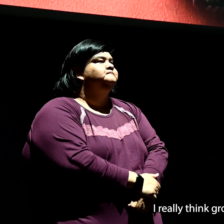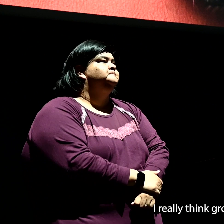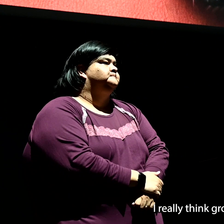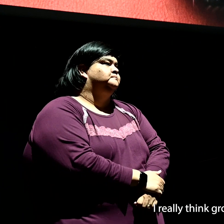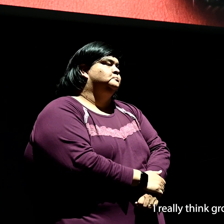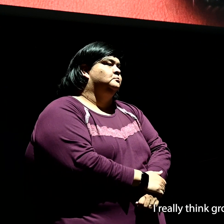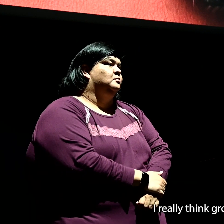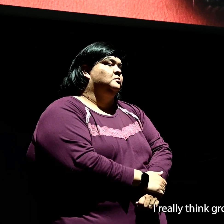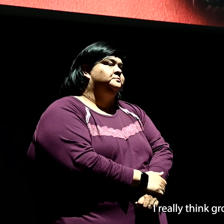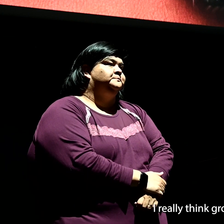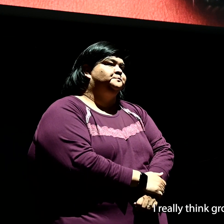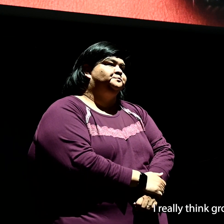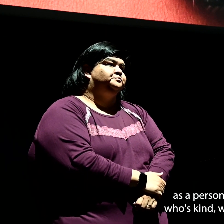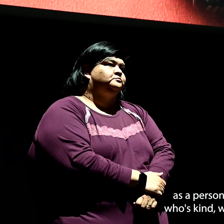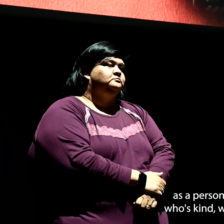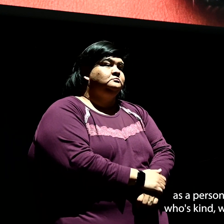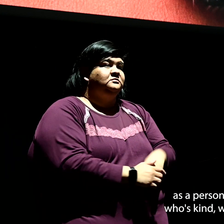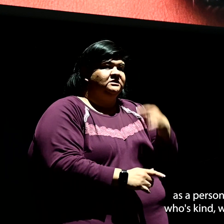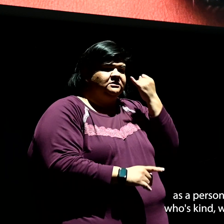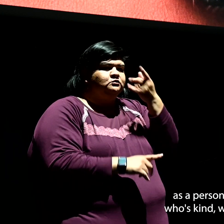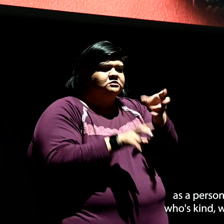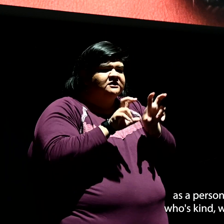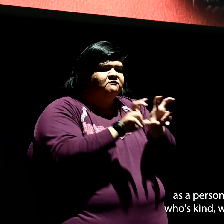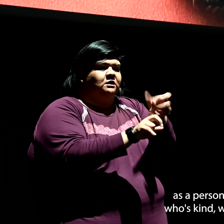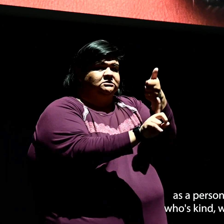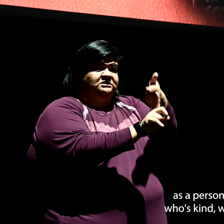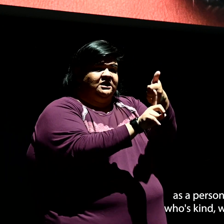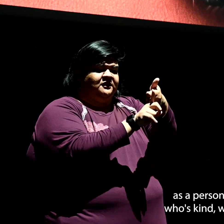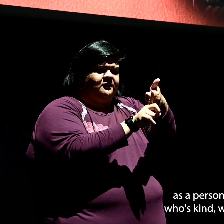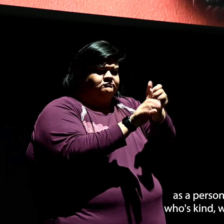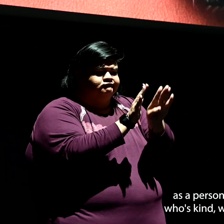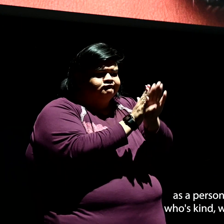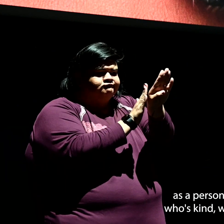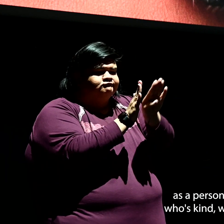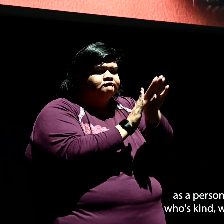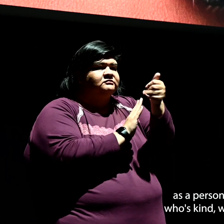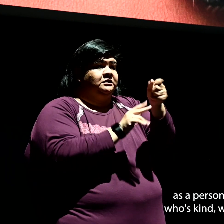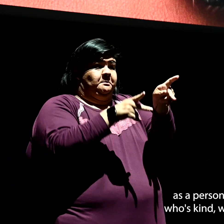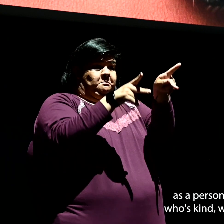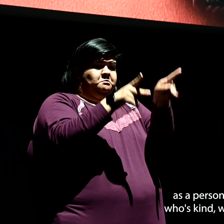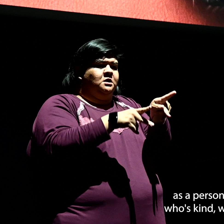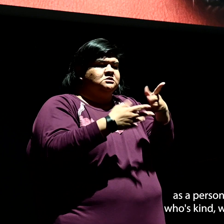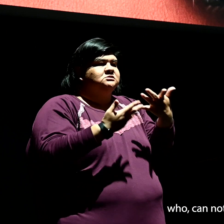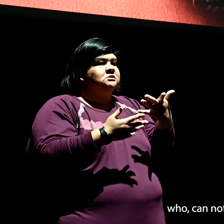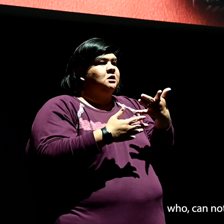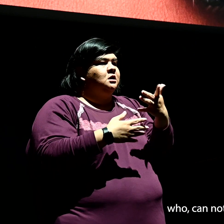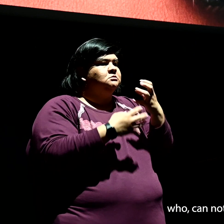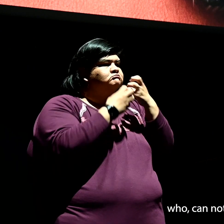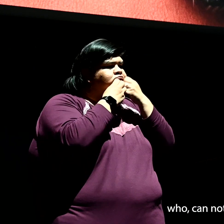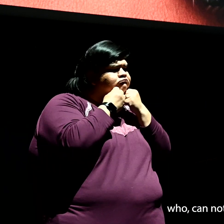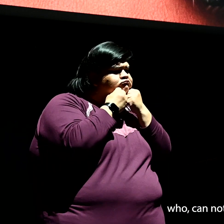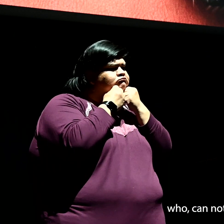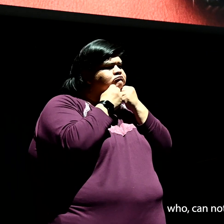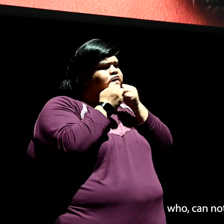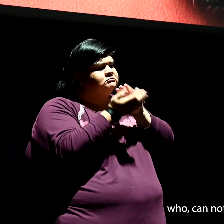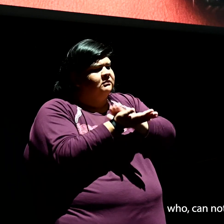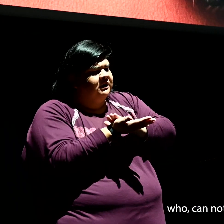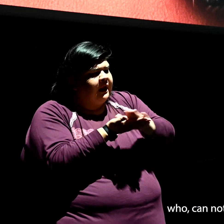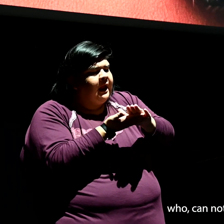really think growing yourself as a person who's kind, who's caring, who